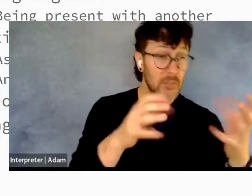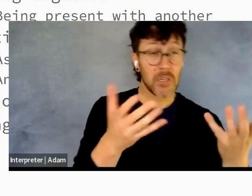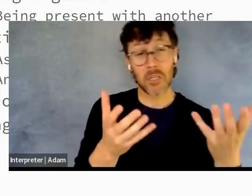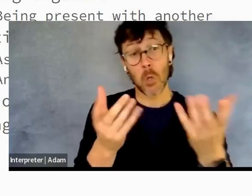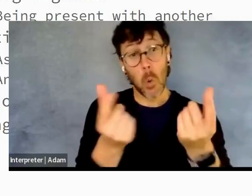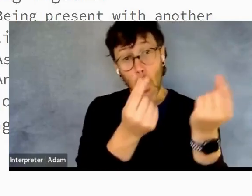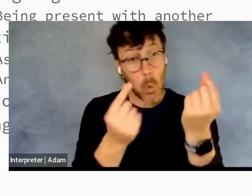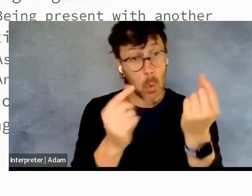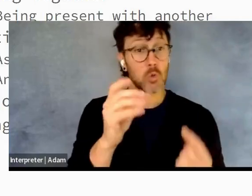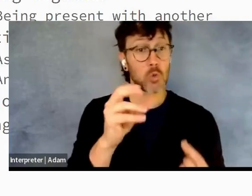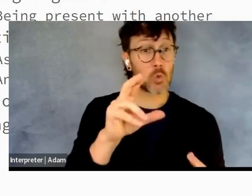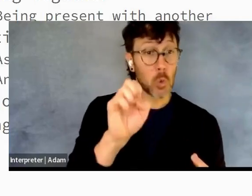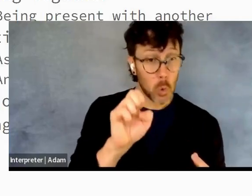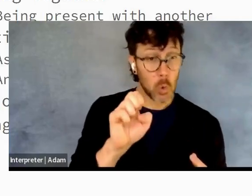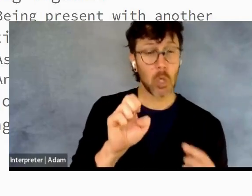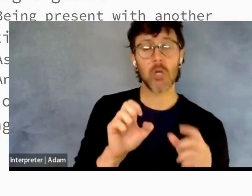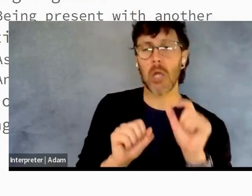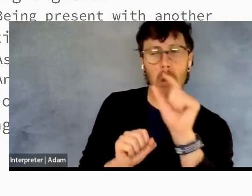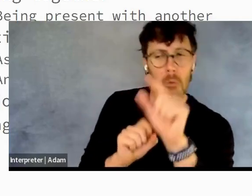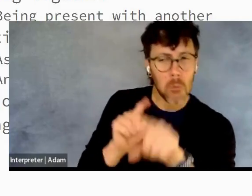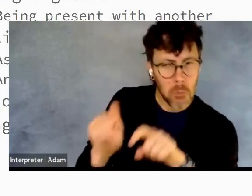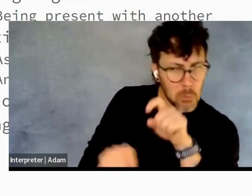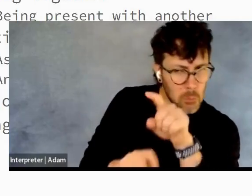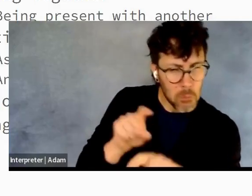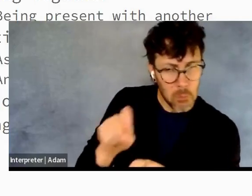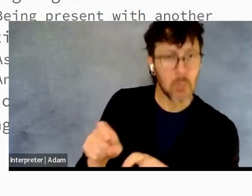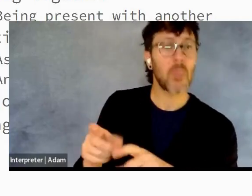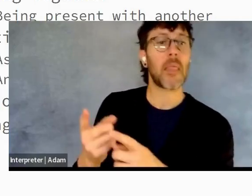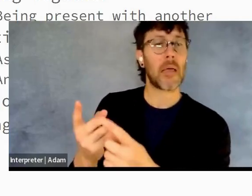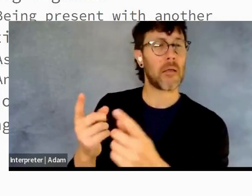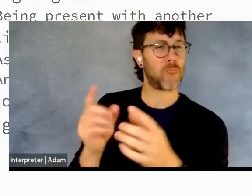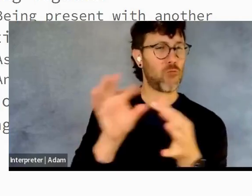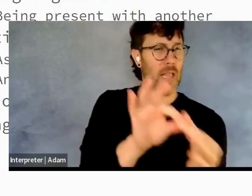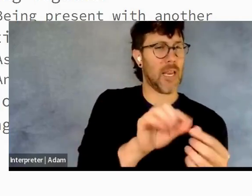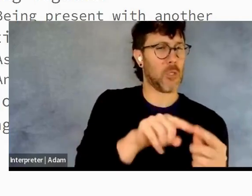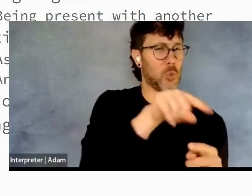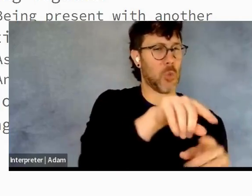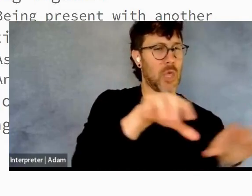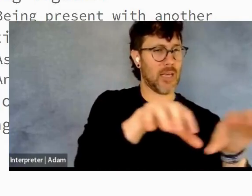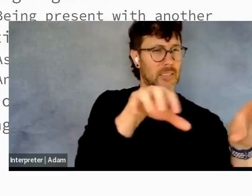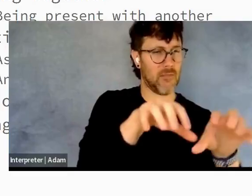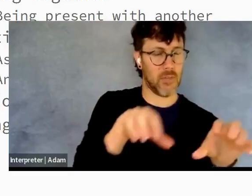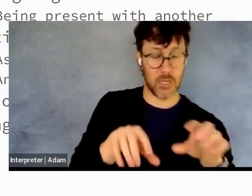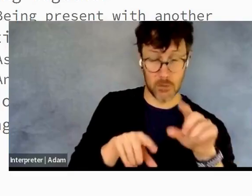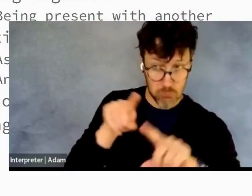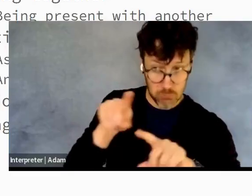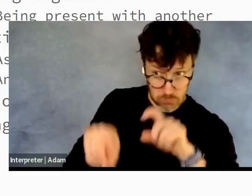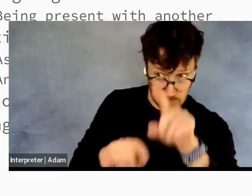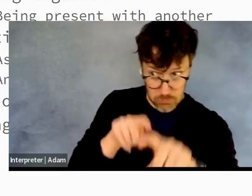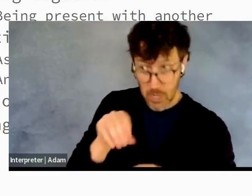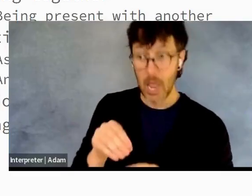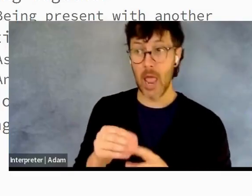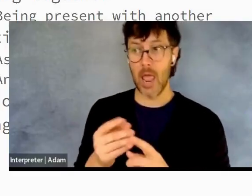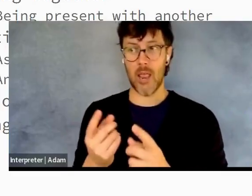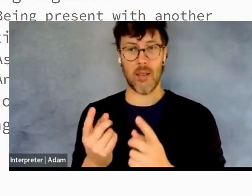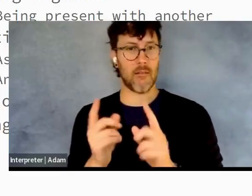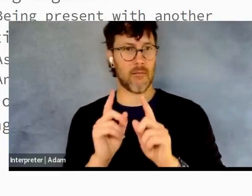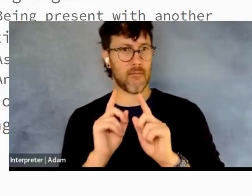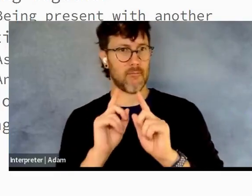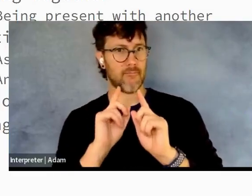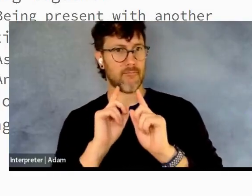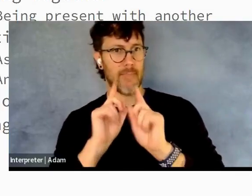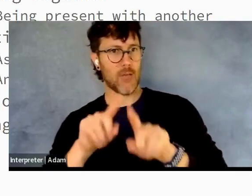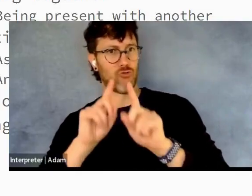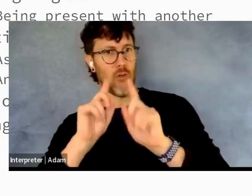questions that are appropriate for that activity or that are related to that activity, as well as answering questions. This could also be really helpful when going out